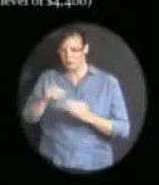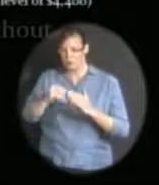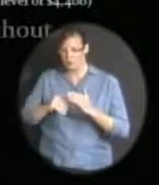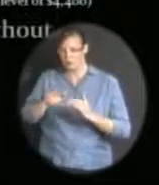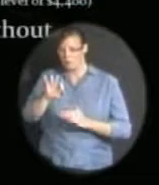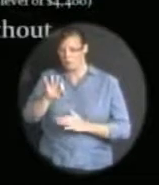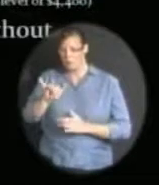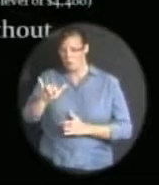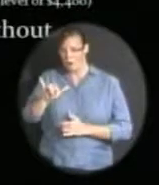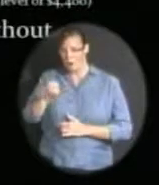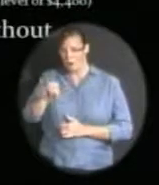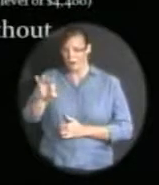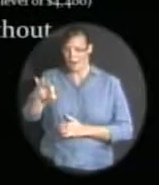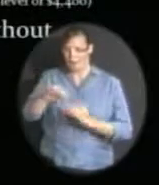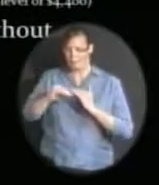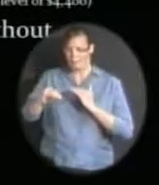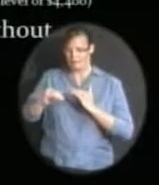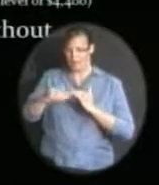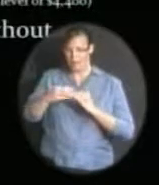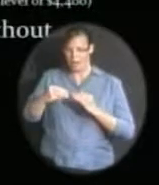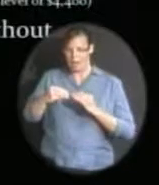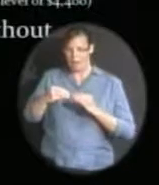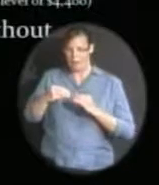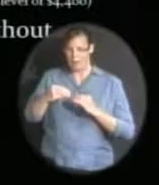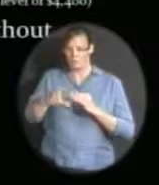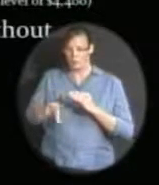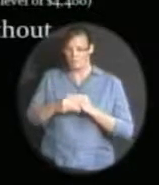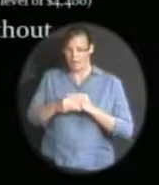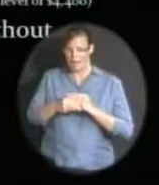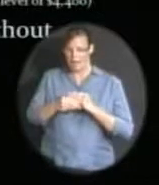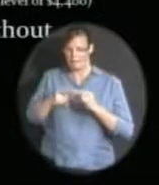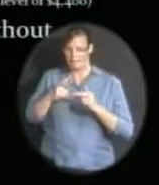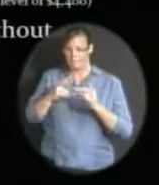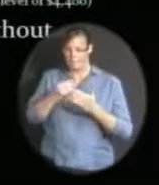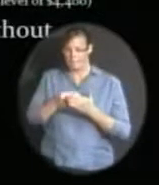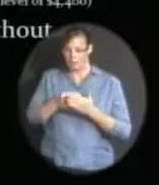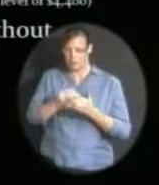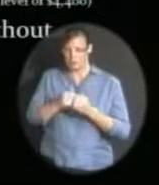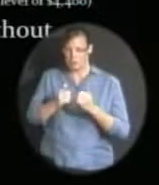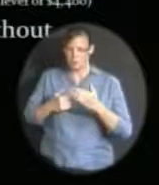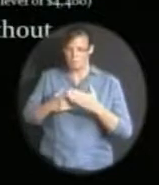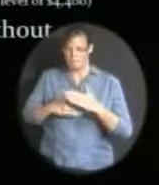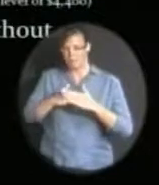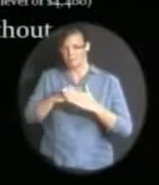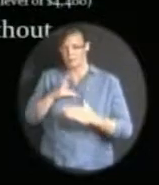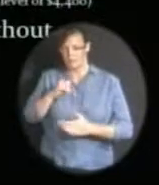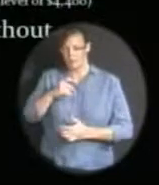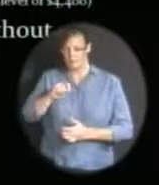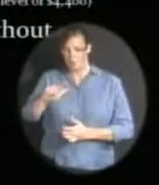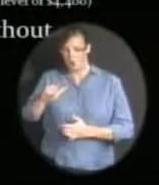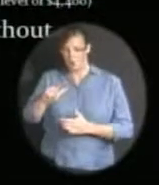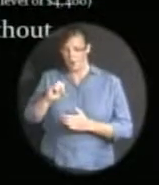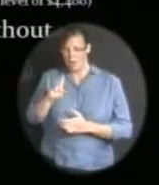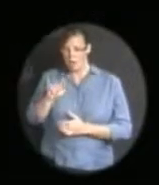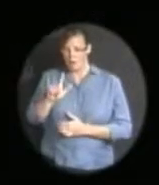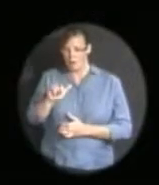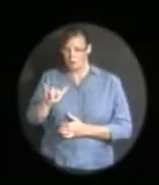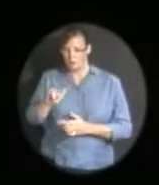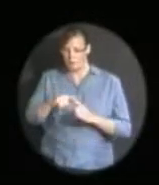level. And we've built the budget trying to maximize capital outlay, but keep our overall mill levy